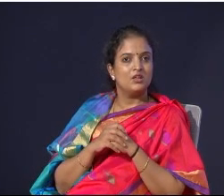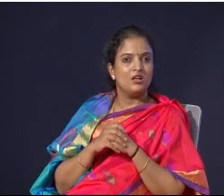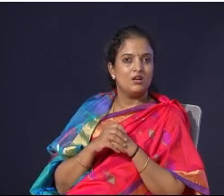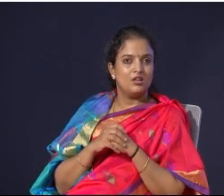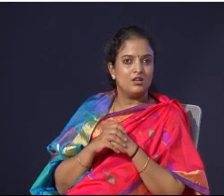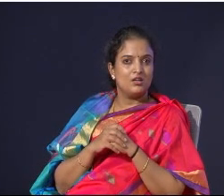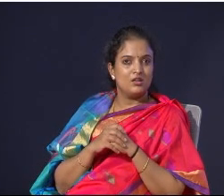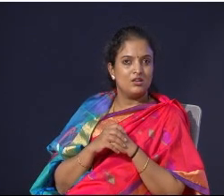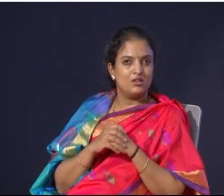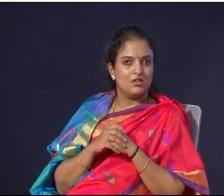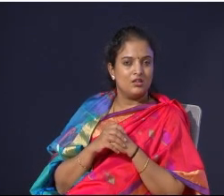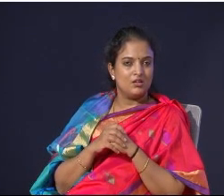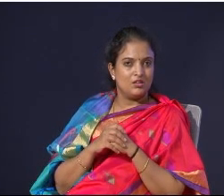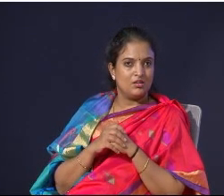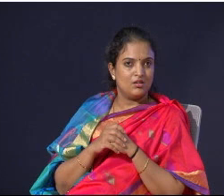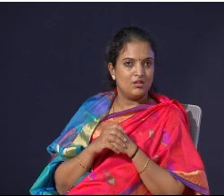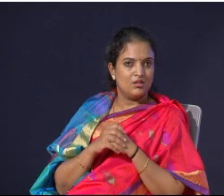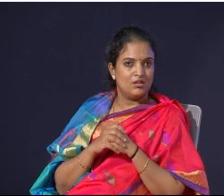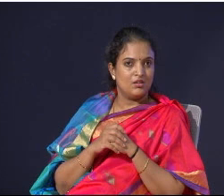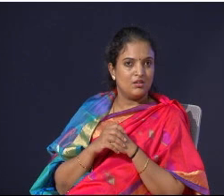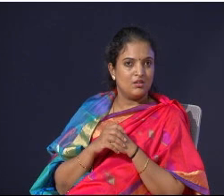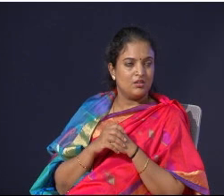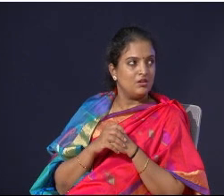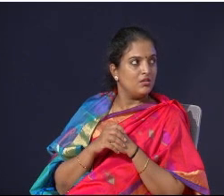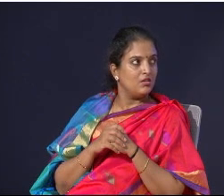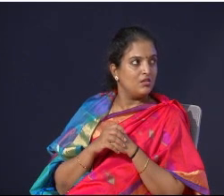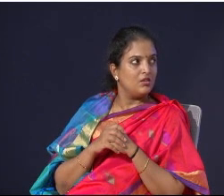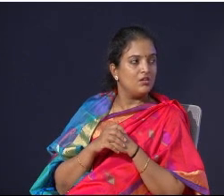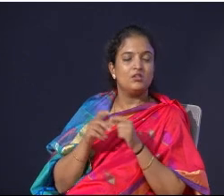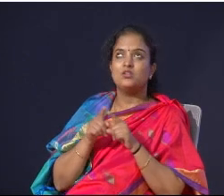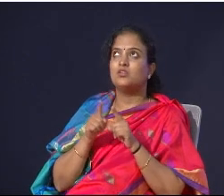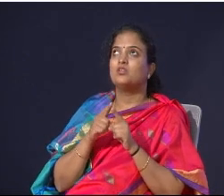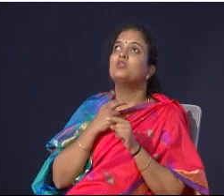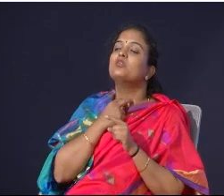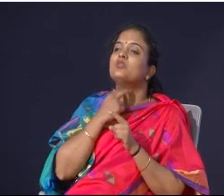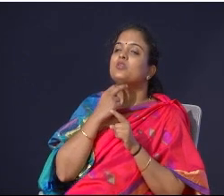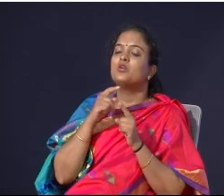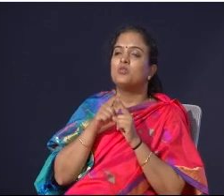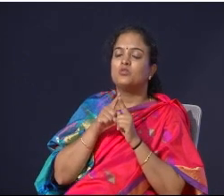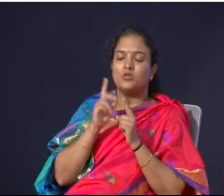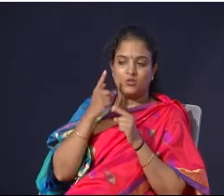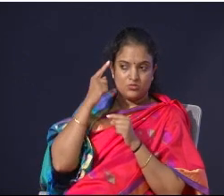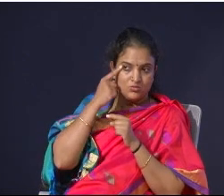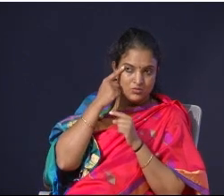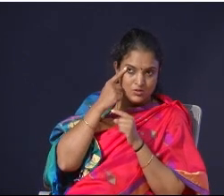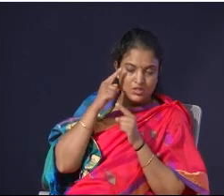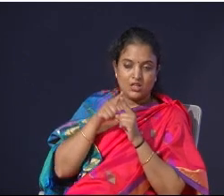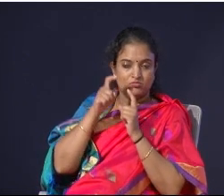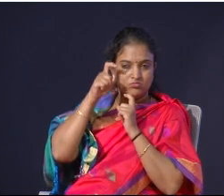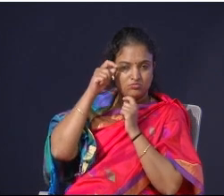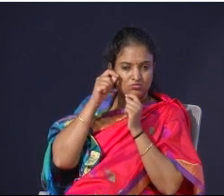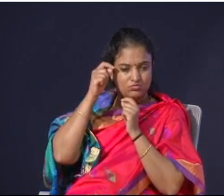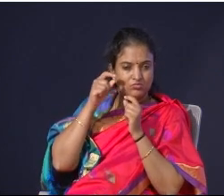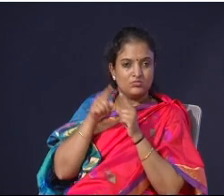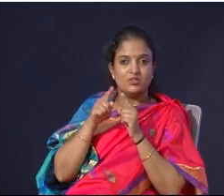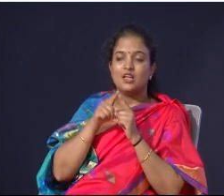So, like somebody said in the morning, the tone of your muscle affects the tone in the muscles of the eye also, right? So because she was